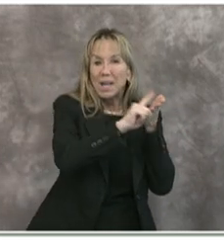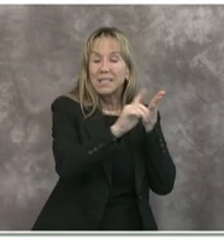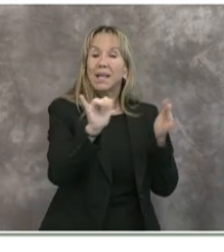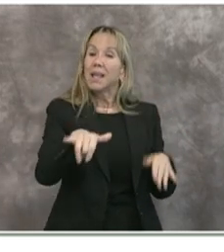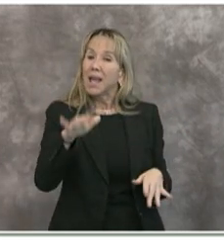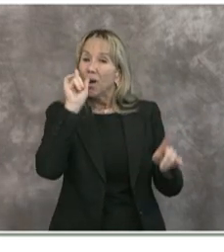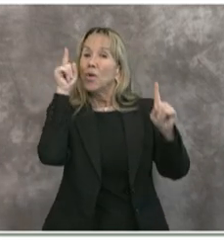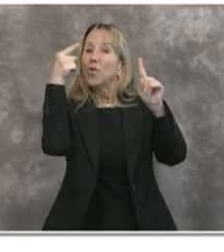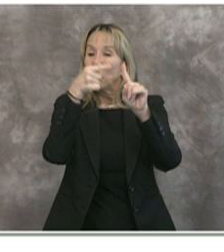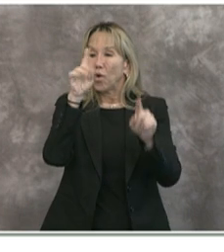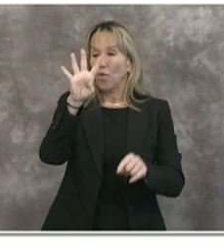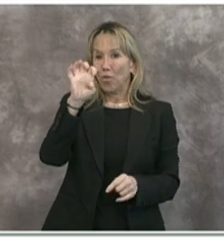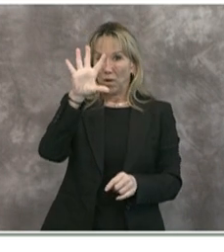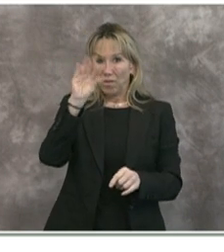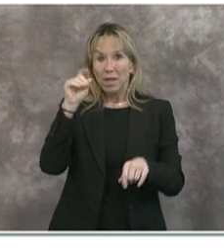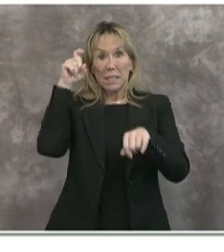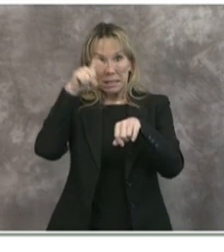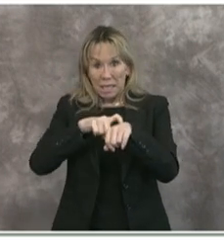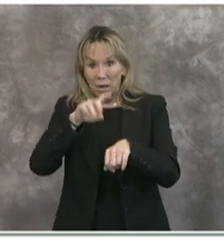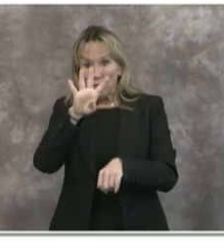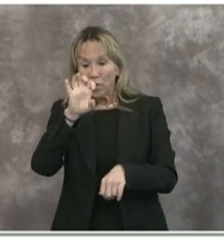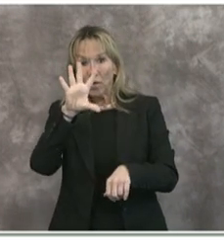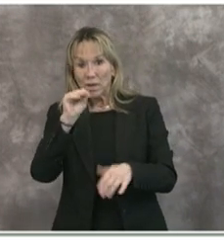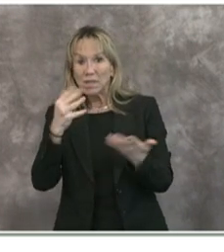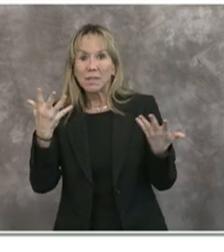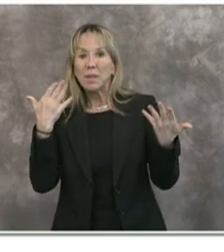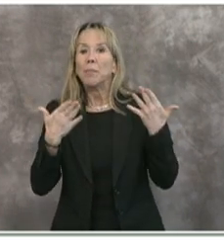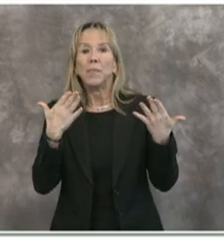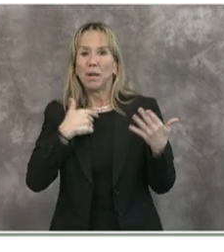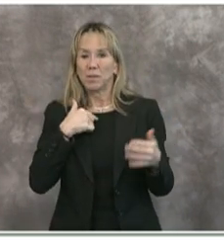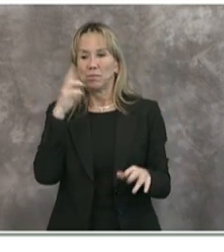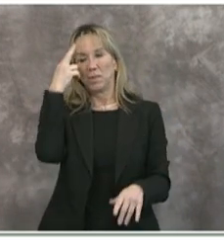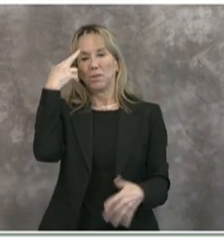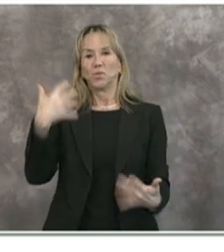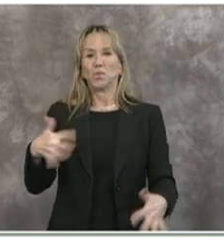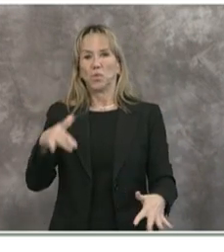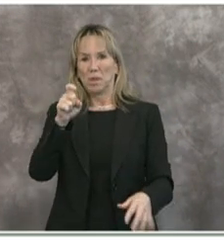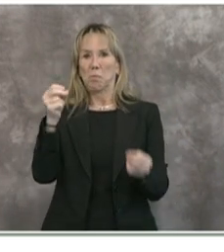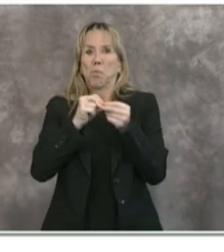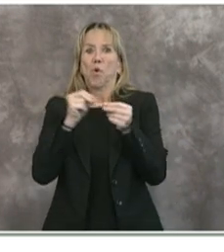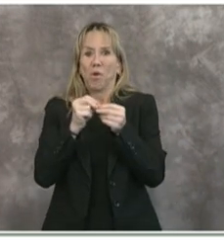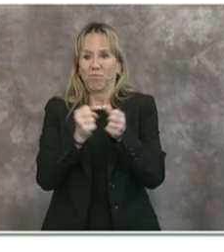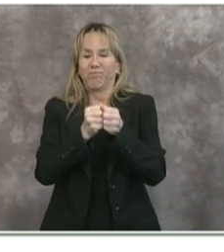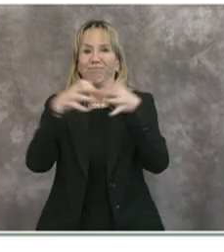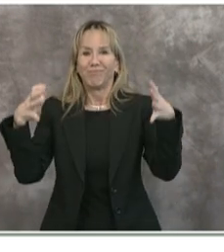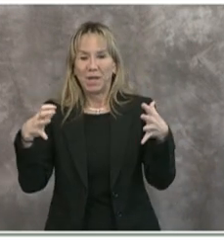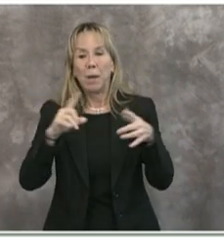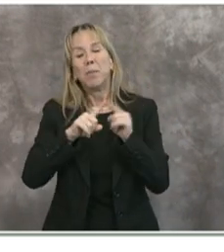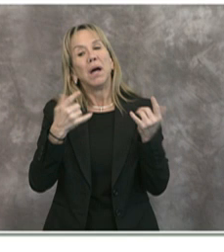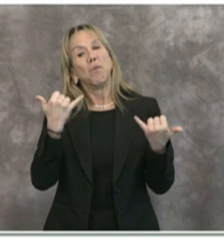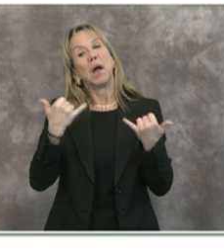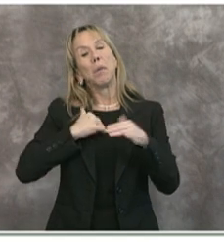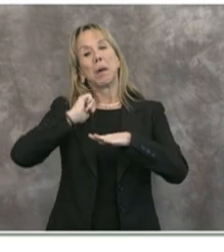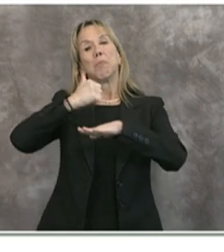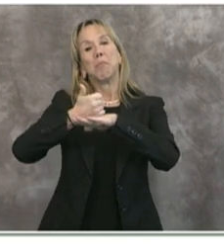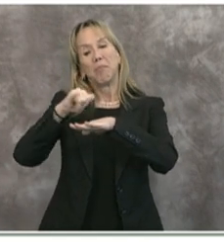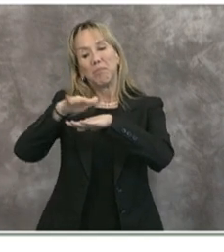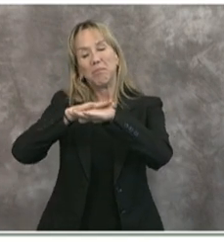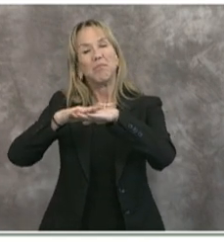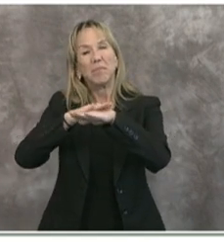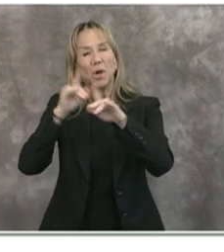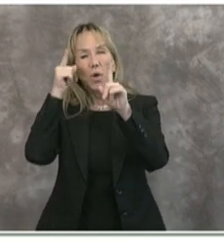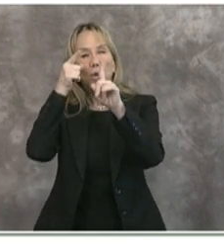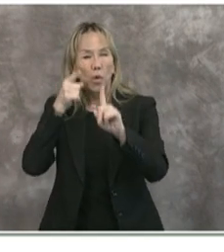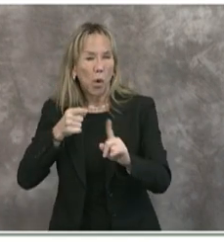number when we get to there will likely be much greater than that, but this is to get us moving in the direction of striving daily